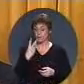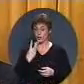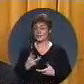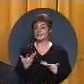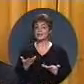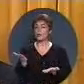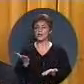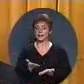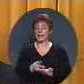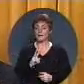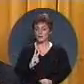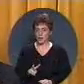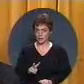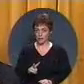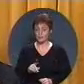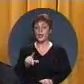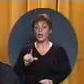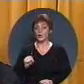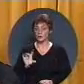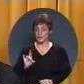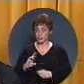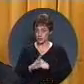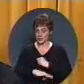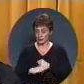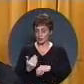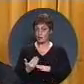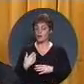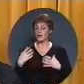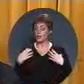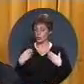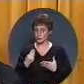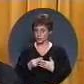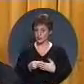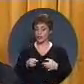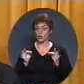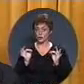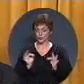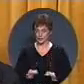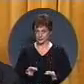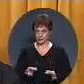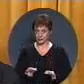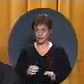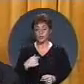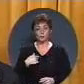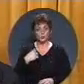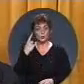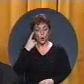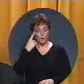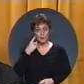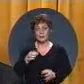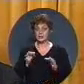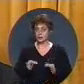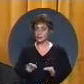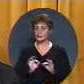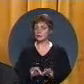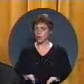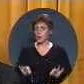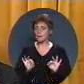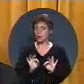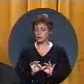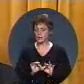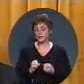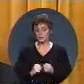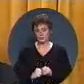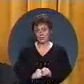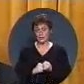the 28th. We believed it was tremendously important that on one of the largest contributions, one of the largest grants given this year across the